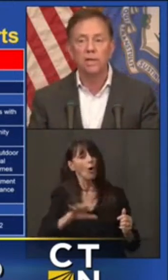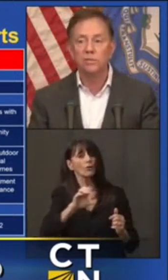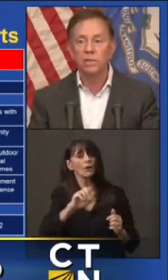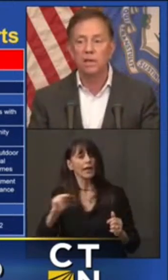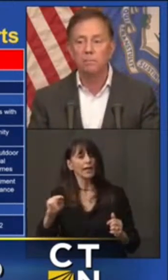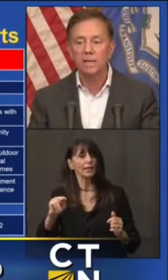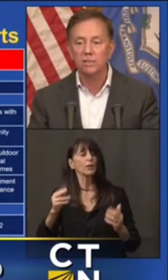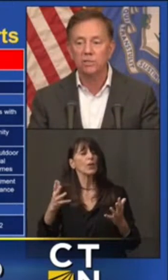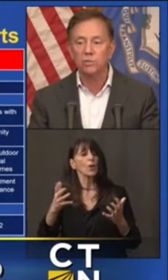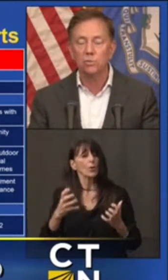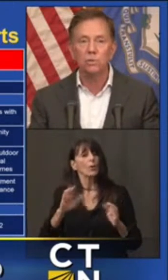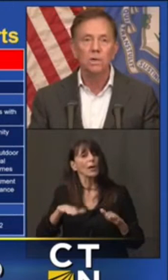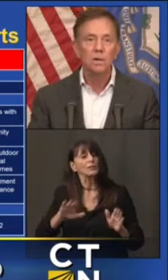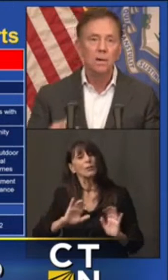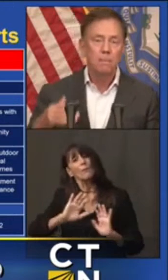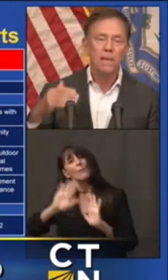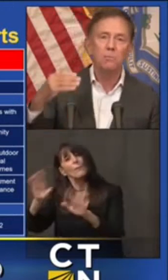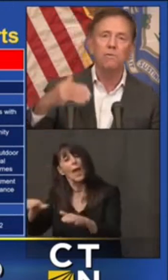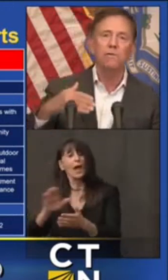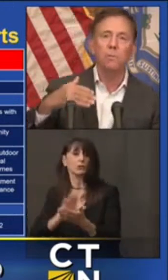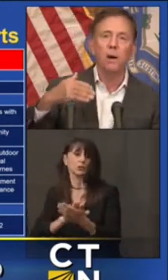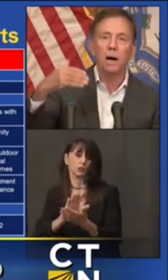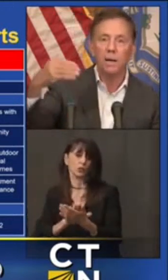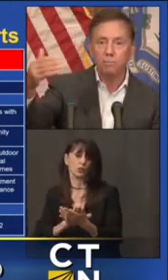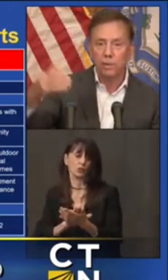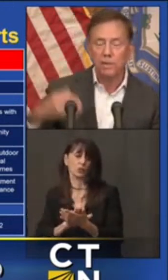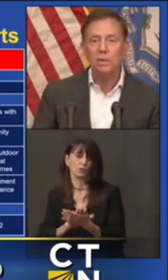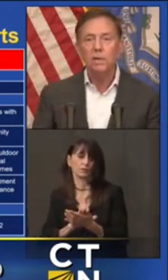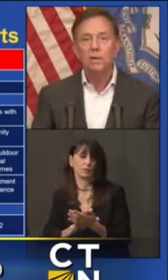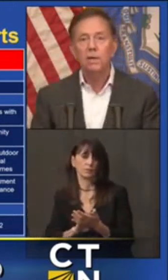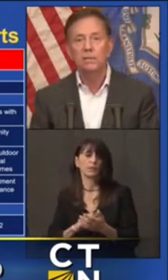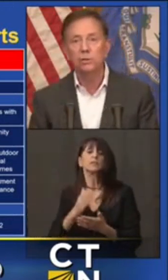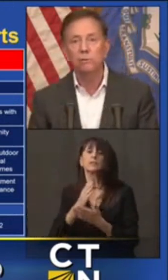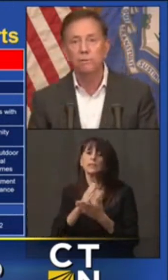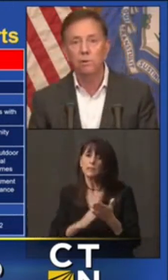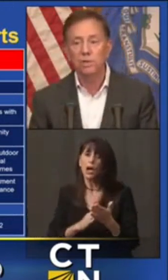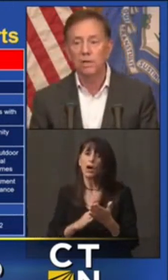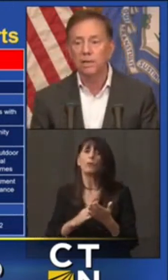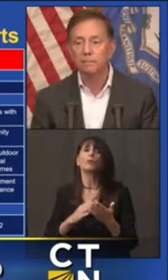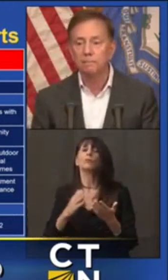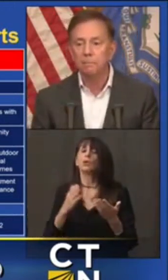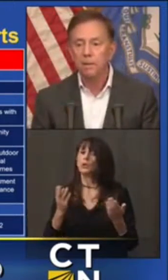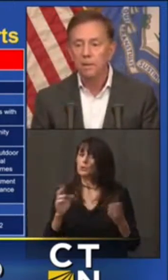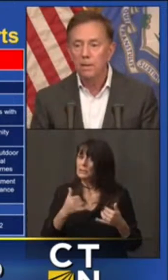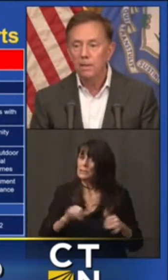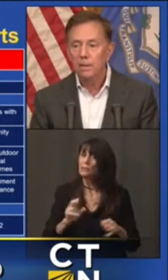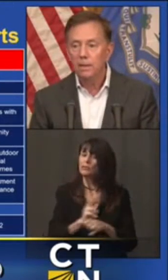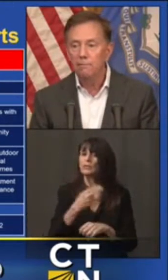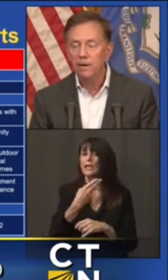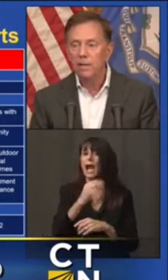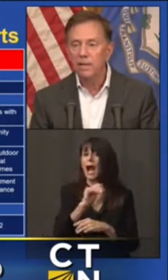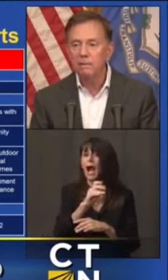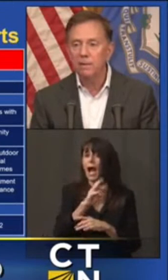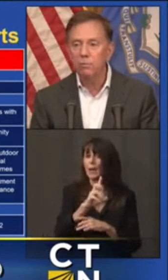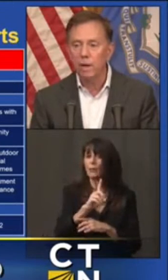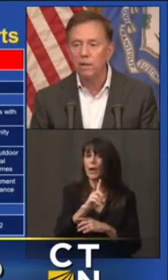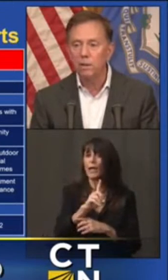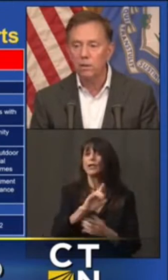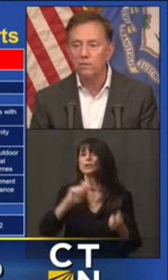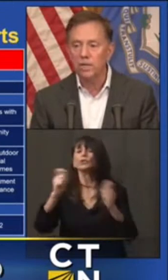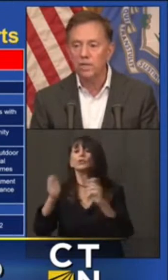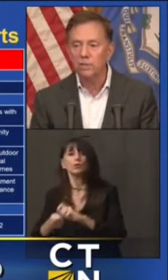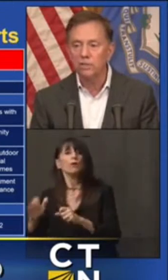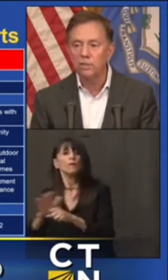kids to get back to school, mainly moving from hybrid to full-time. Finally, in the red